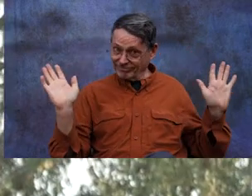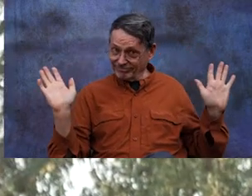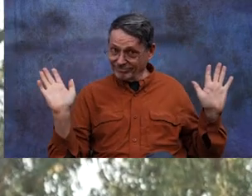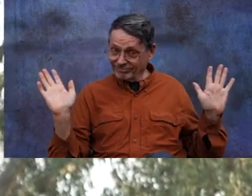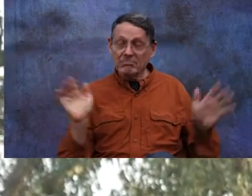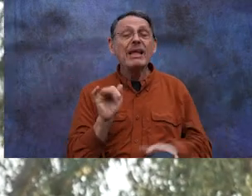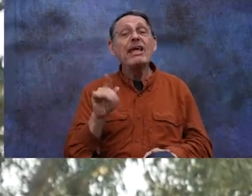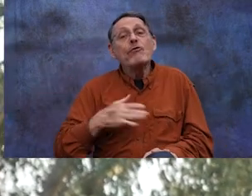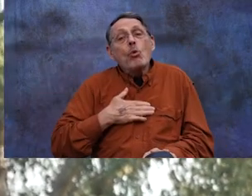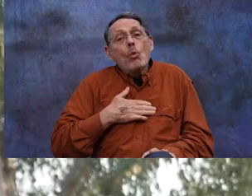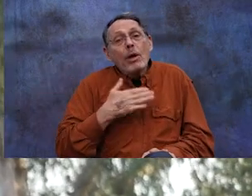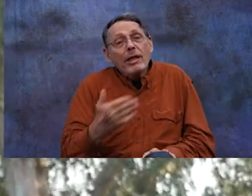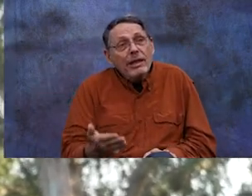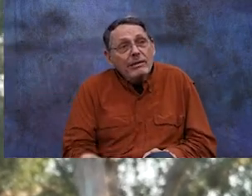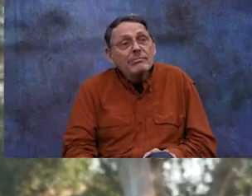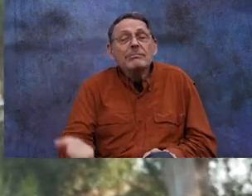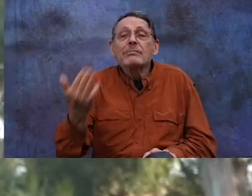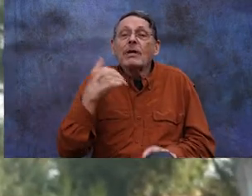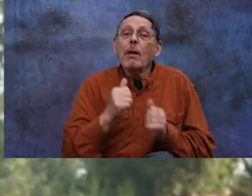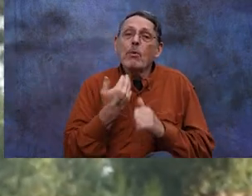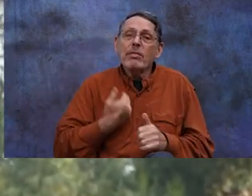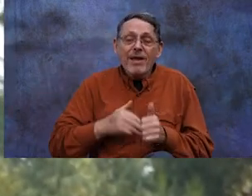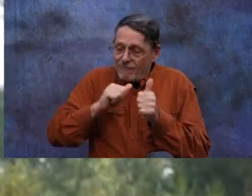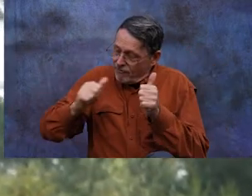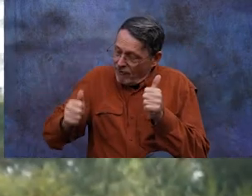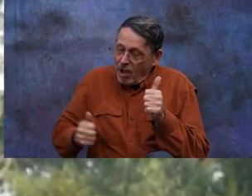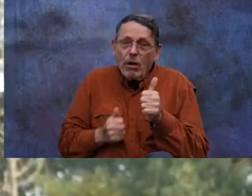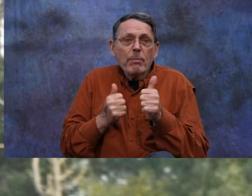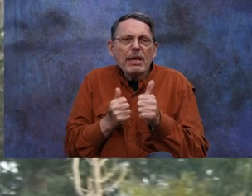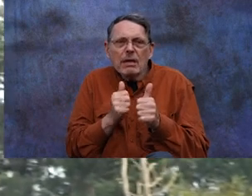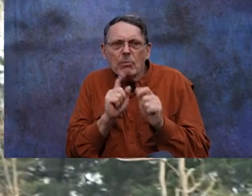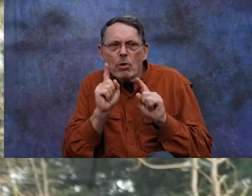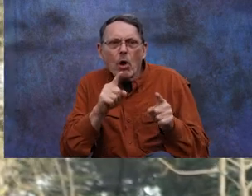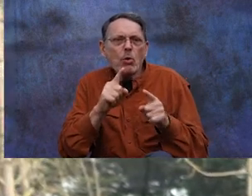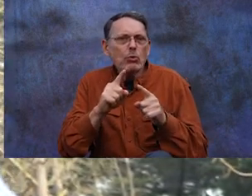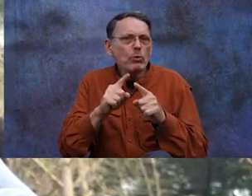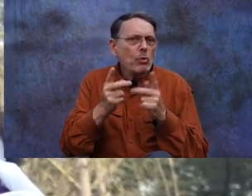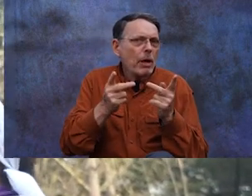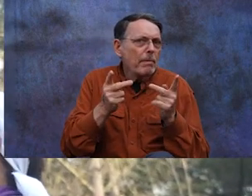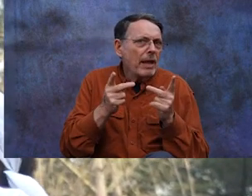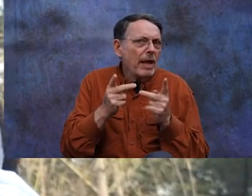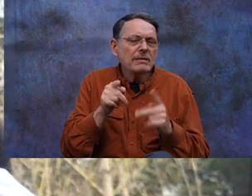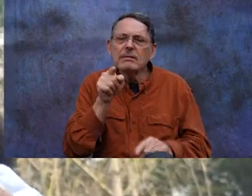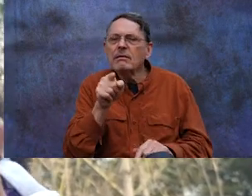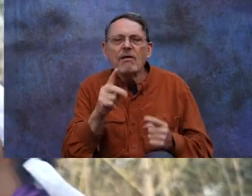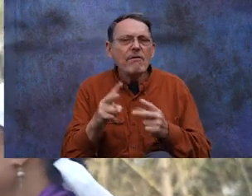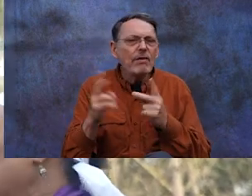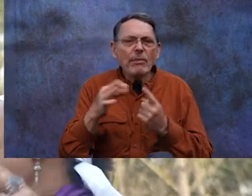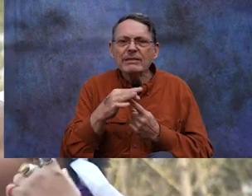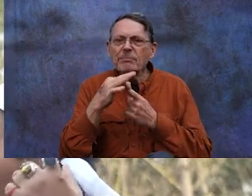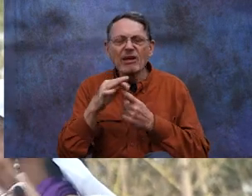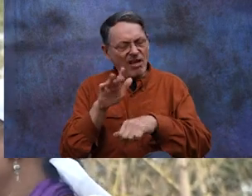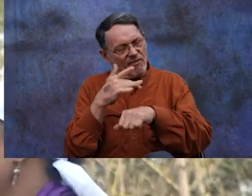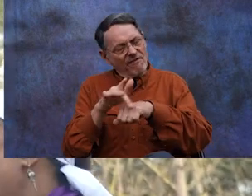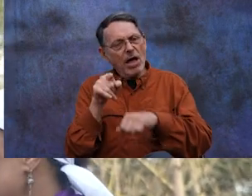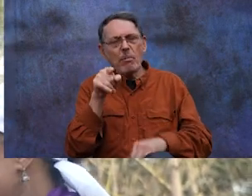you are willing, come with me. Follow me to a place that is very special and is available to you